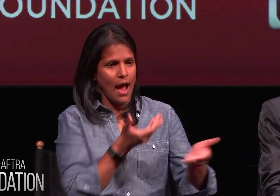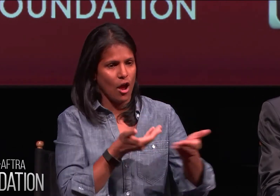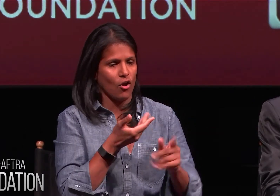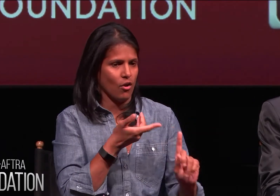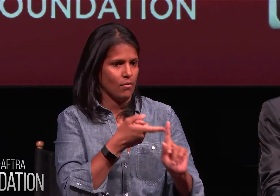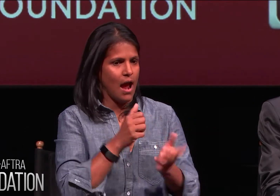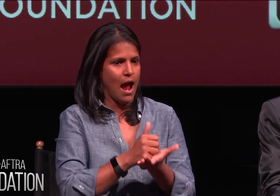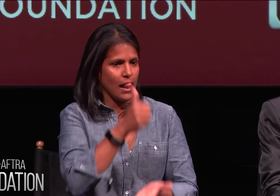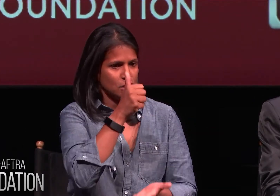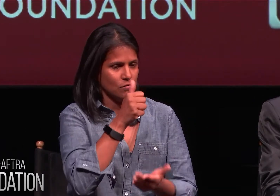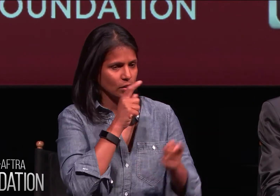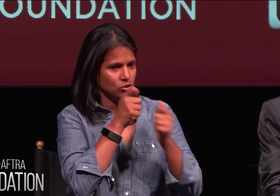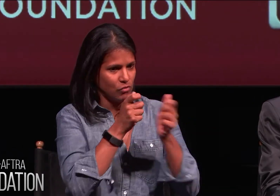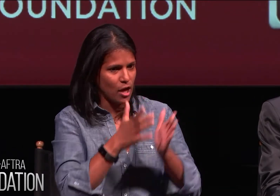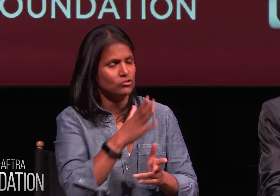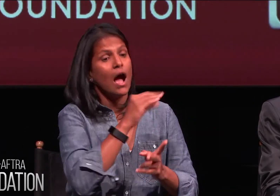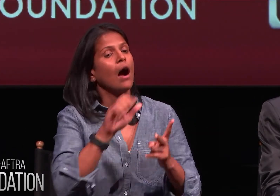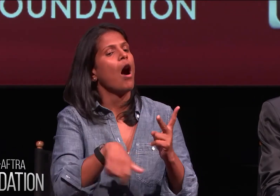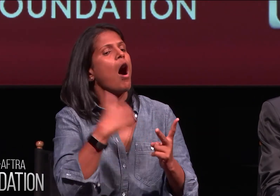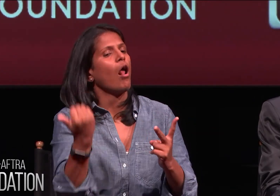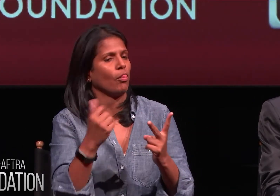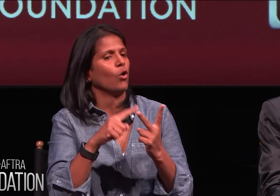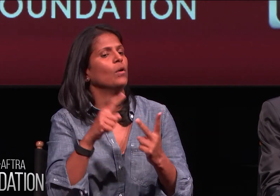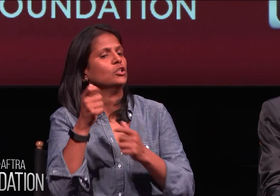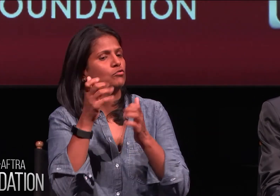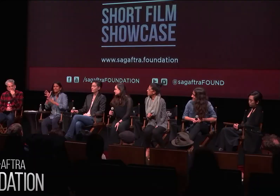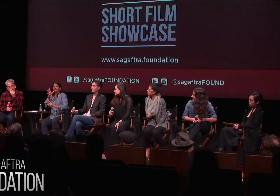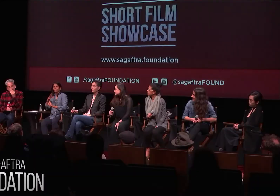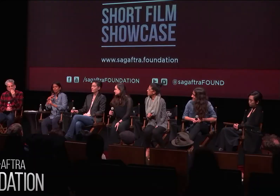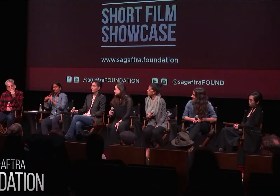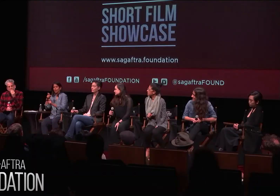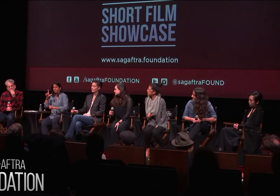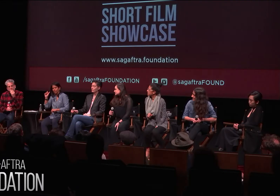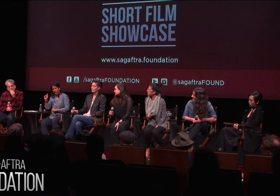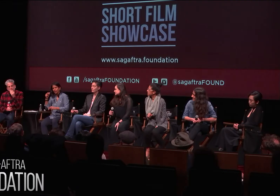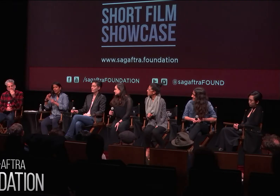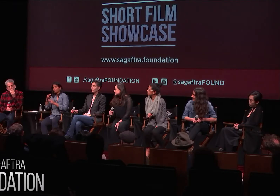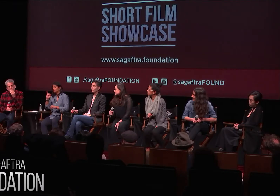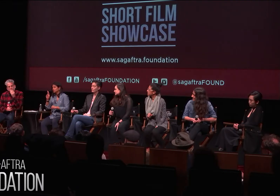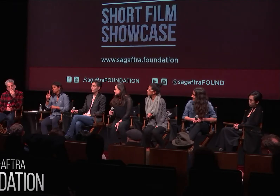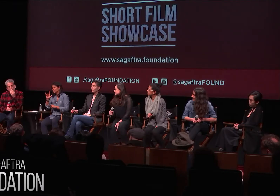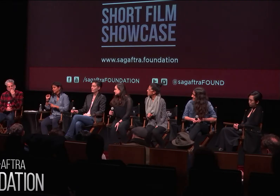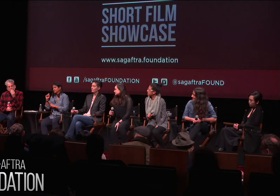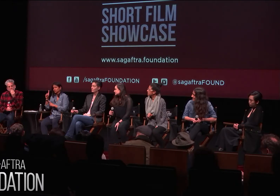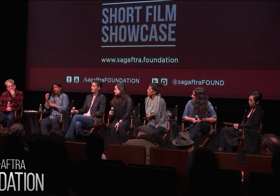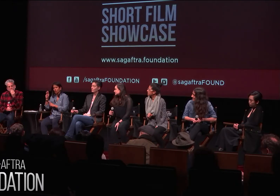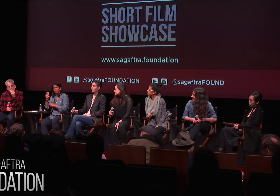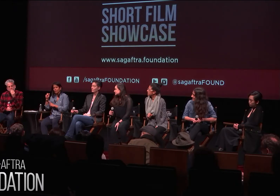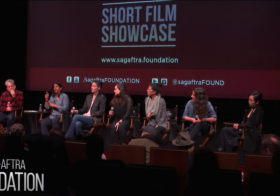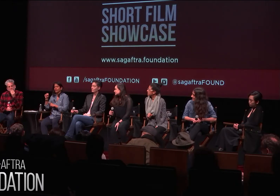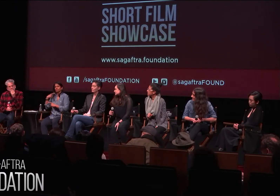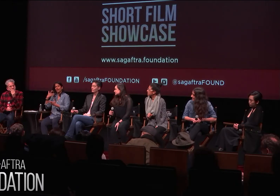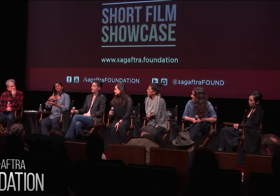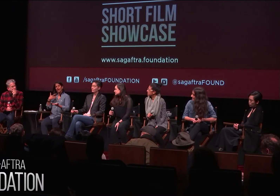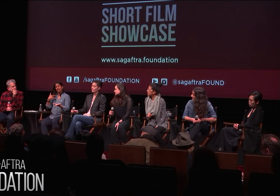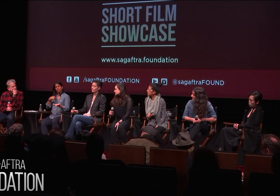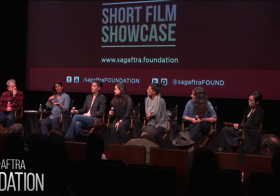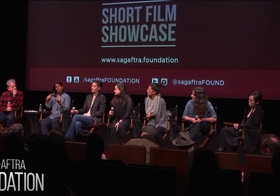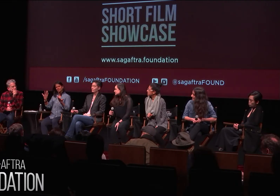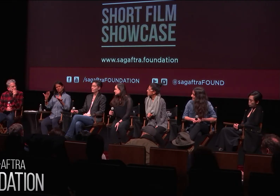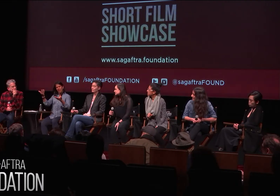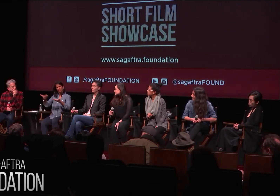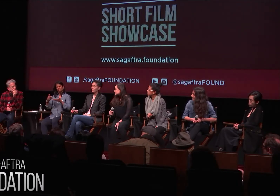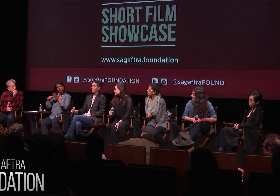ideas. And we hired Alexandria Wales as our director, and another woman from Los Angeles, Jules Dameron,